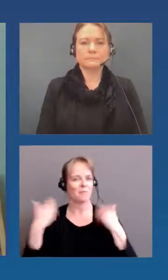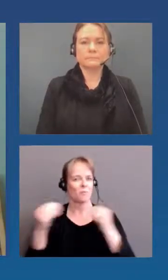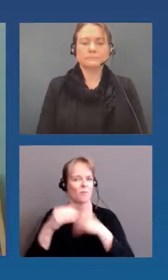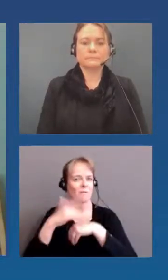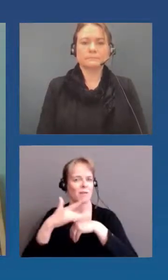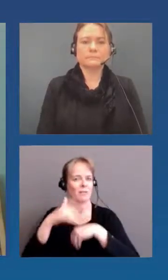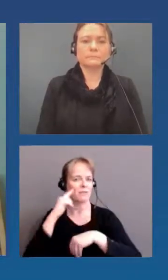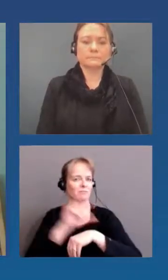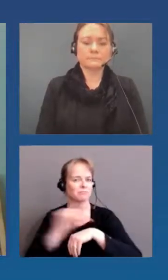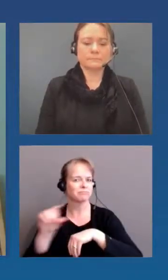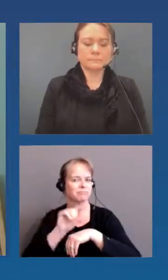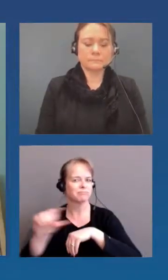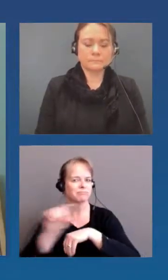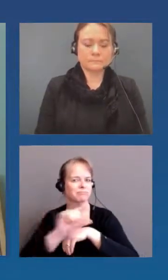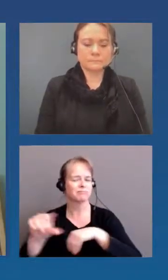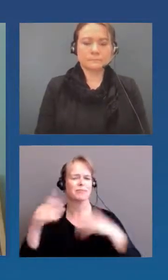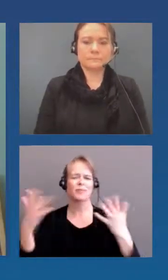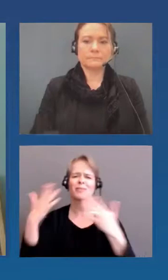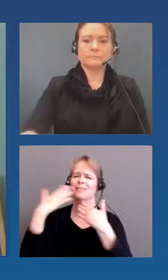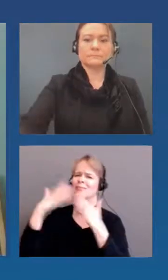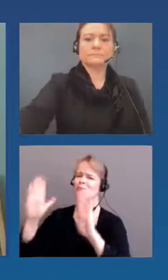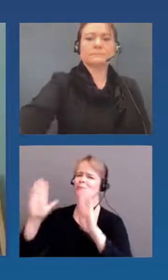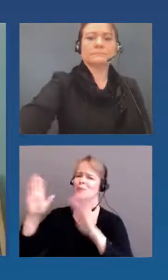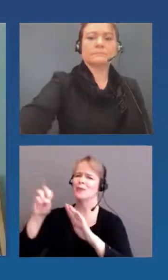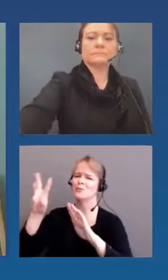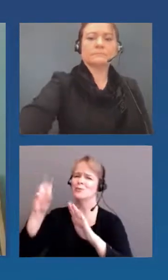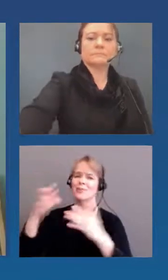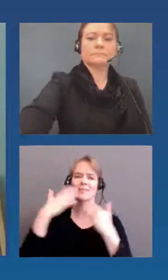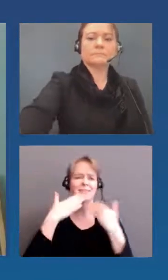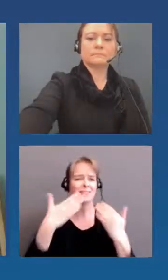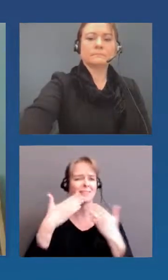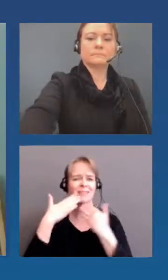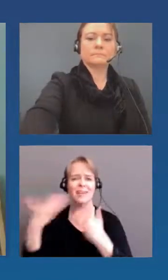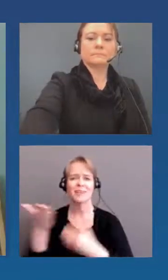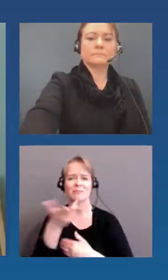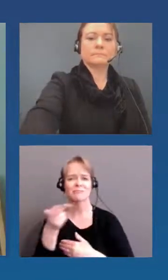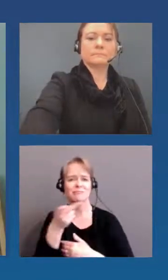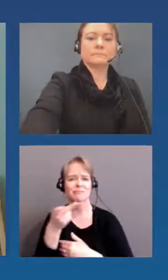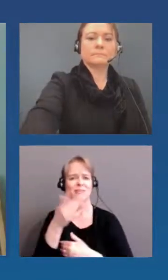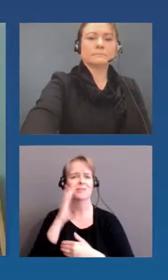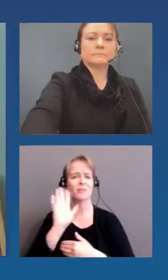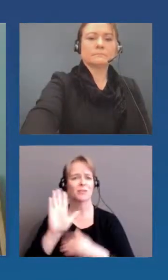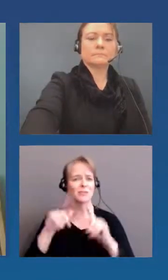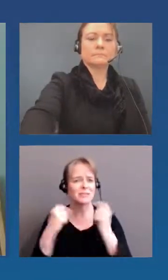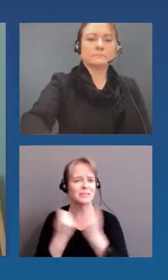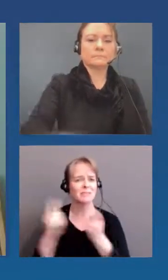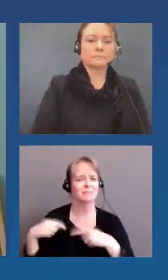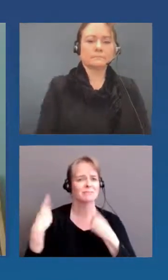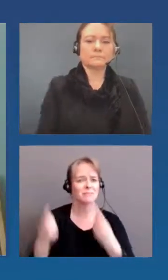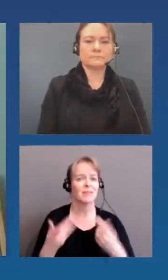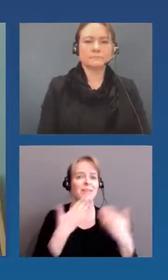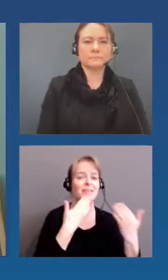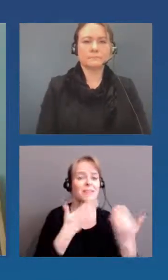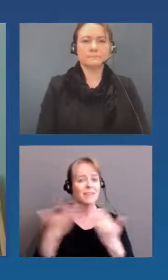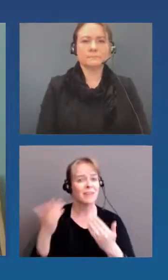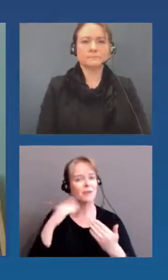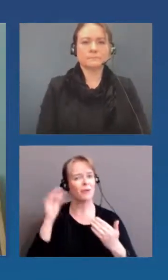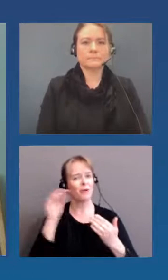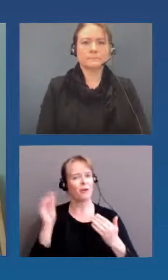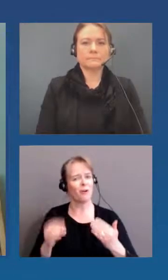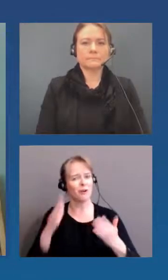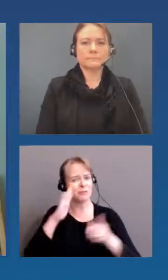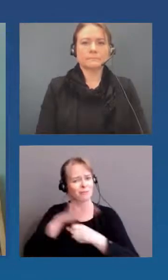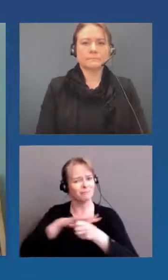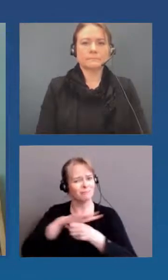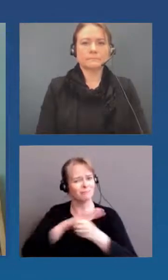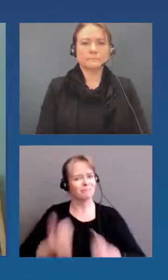Dr. Etches and their teams for their exceptional work to date. I also want to thank residents for their patience. This is a huge